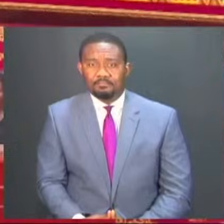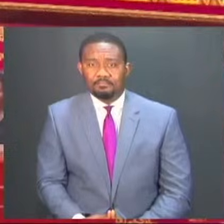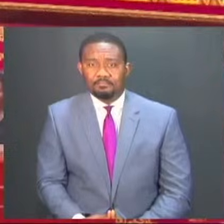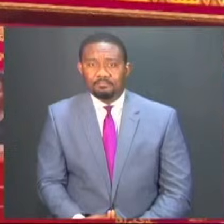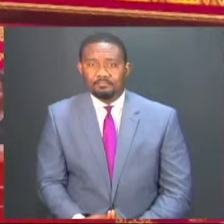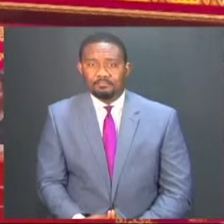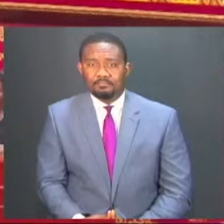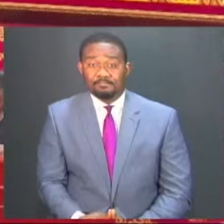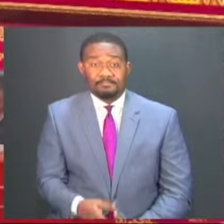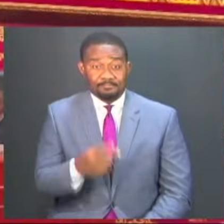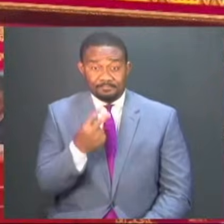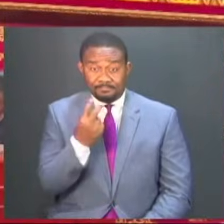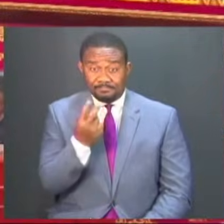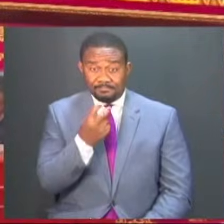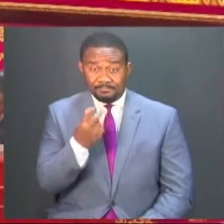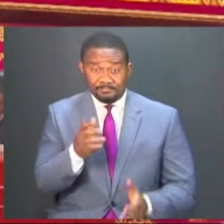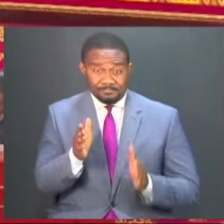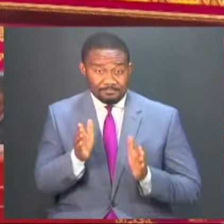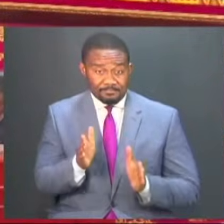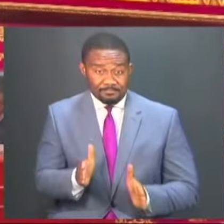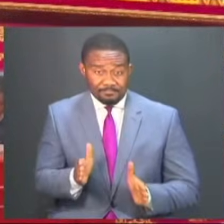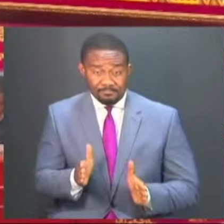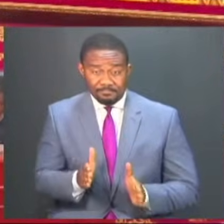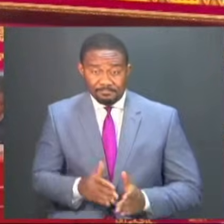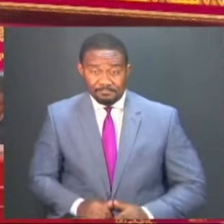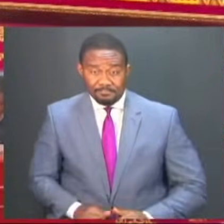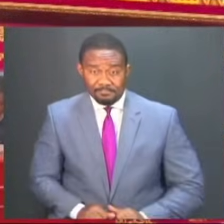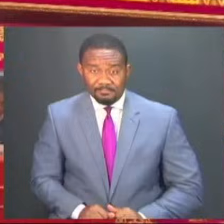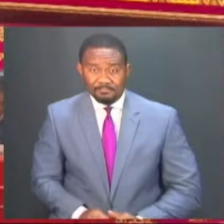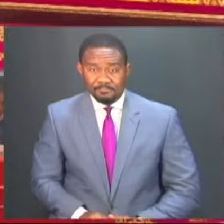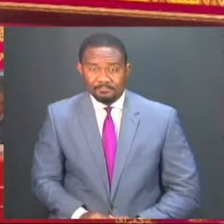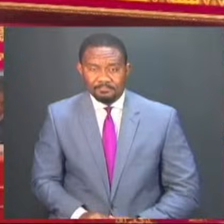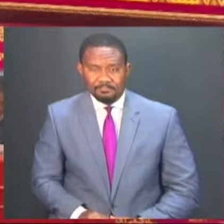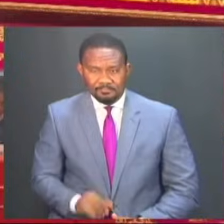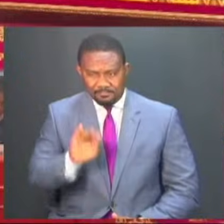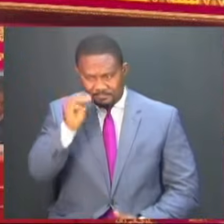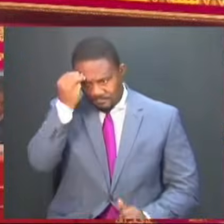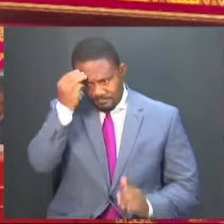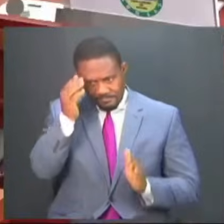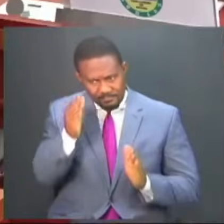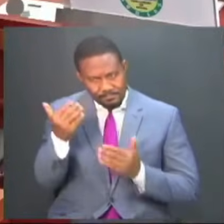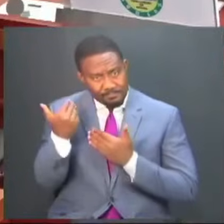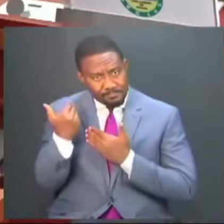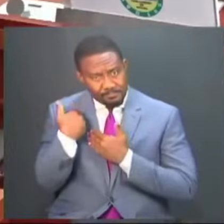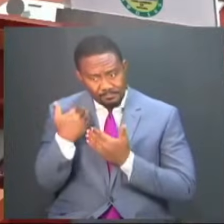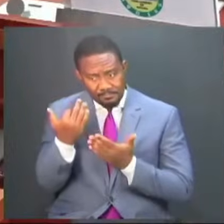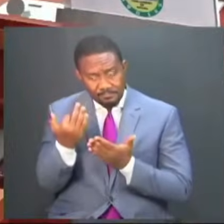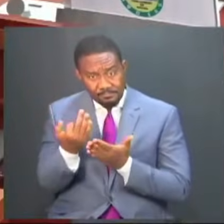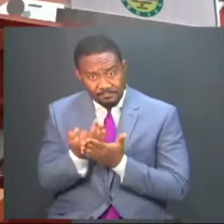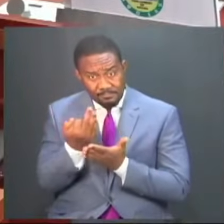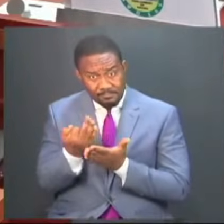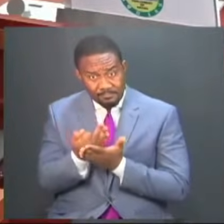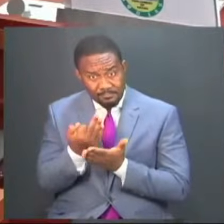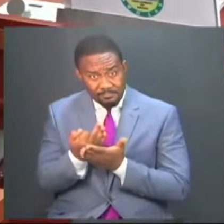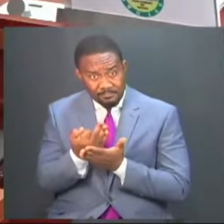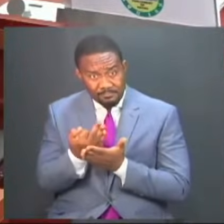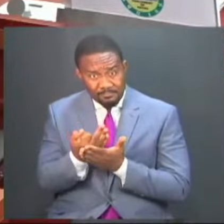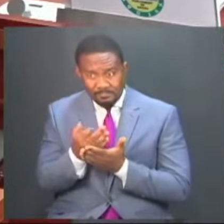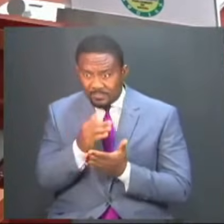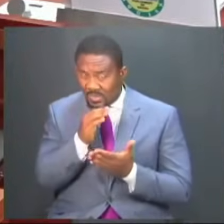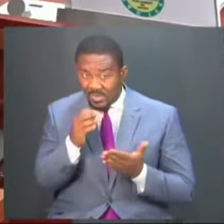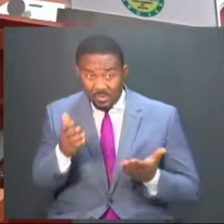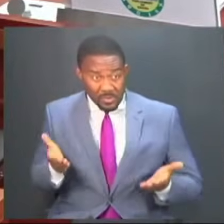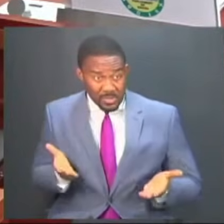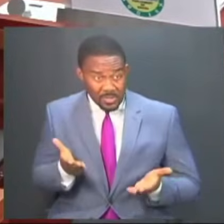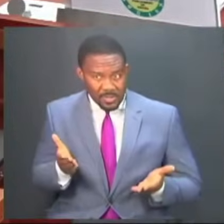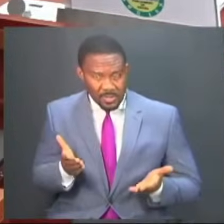Mr. Speaker, the Minister for Finance is not in the chamber, but his